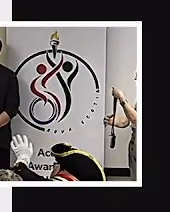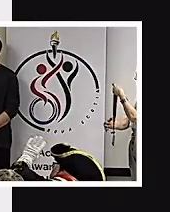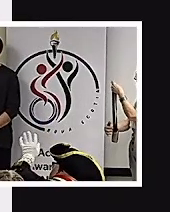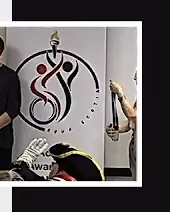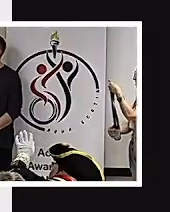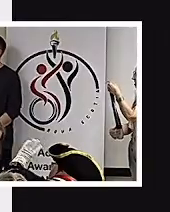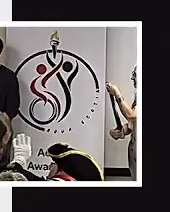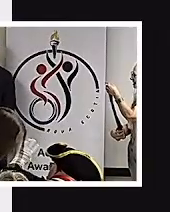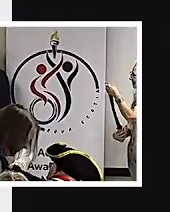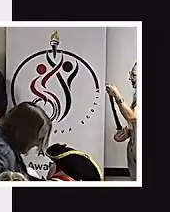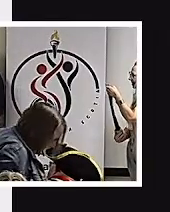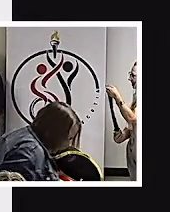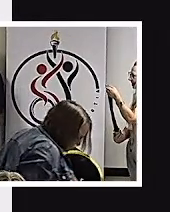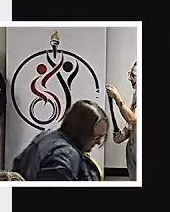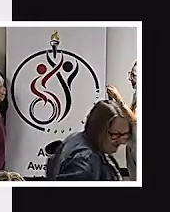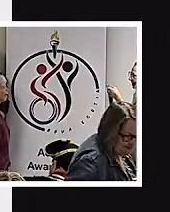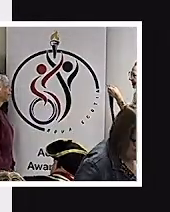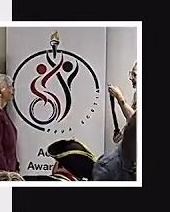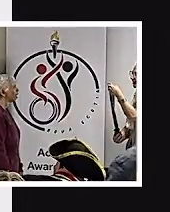Who's the lucky person?